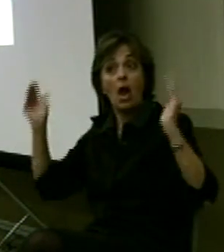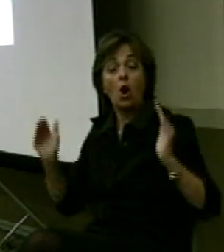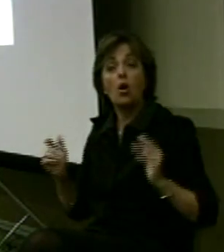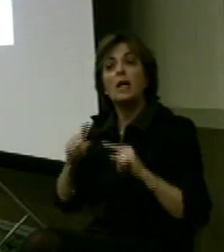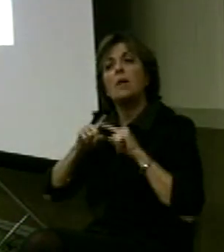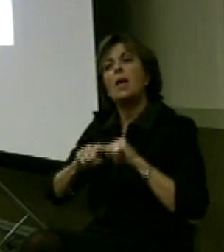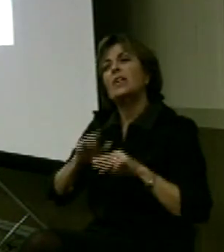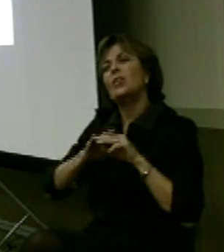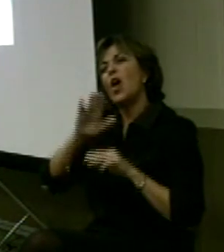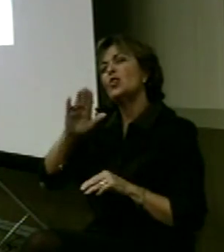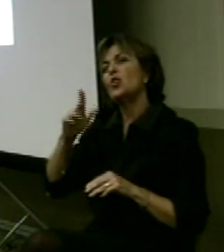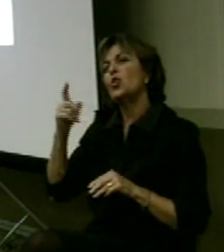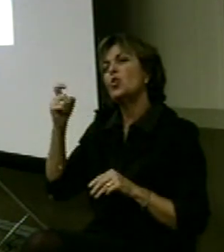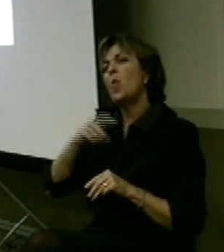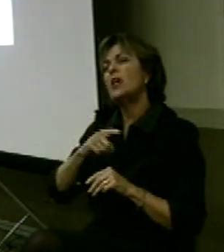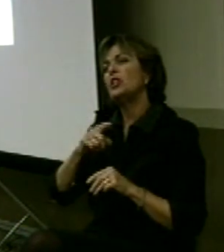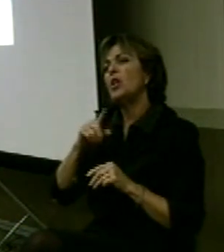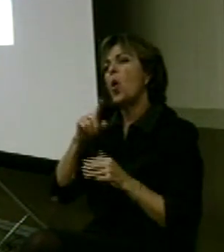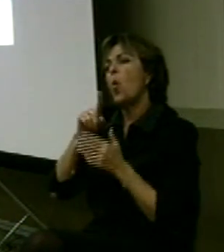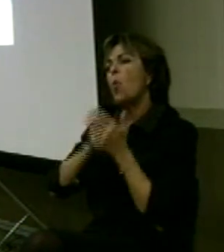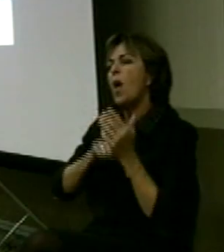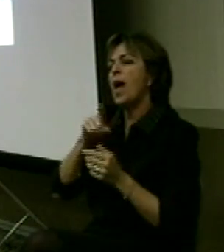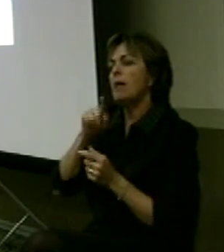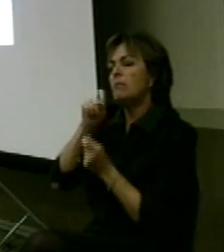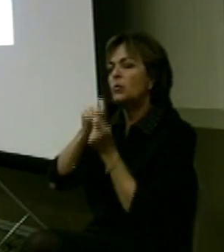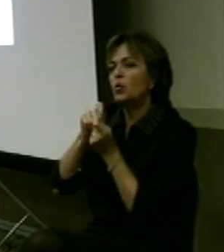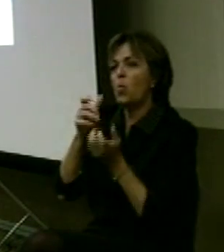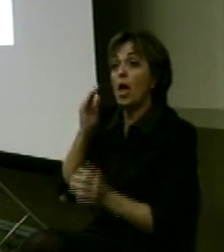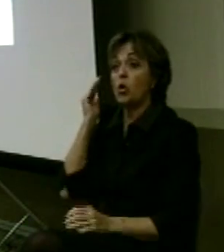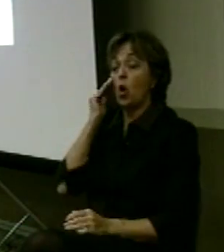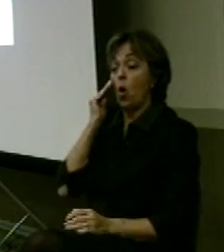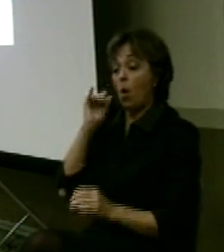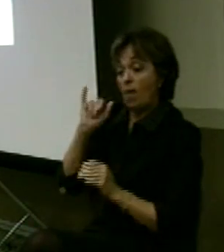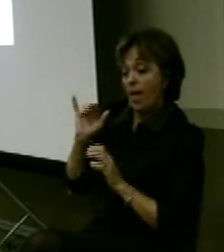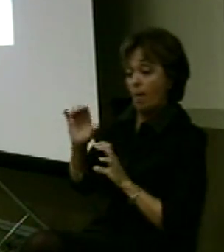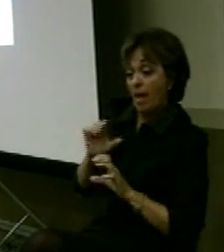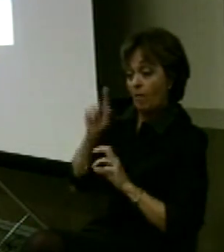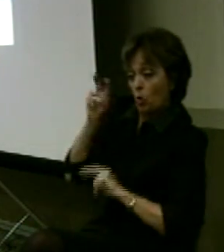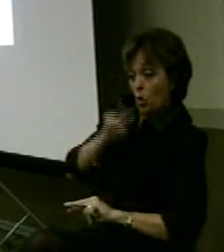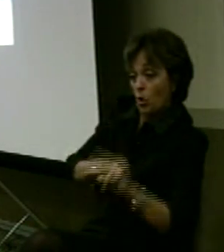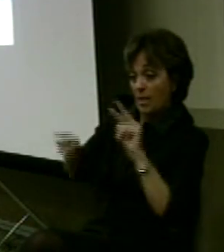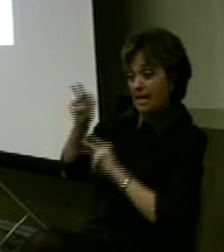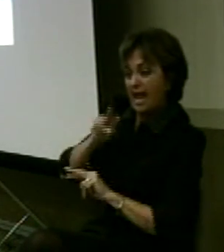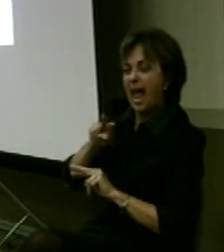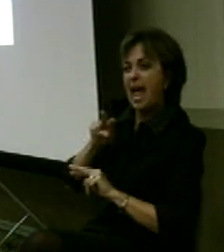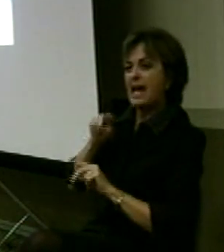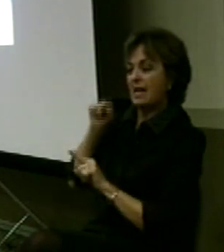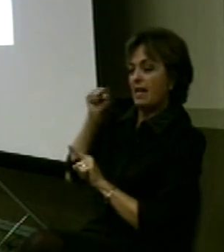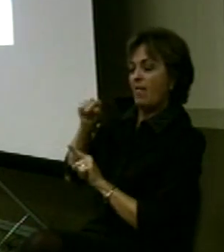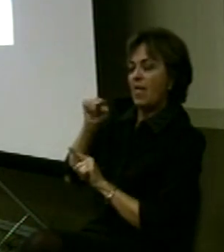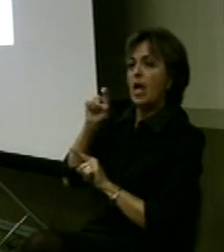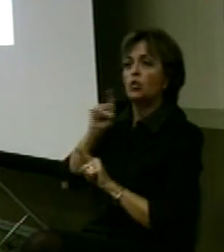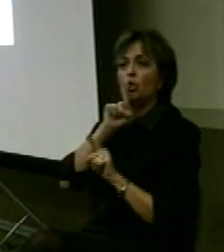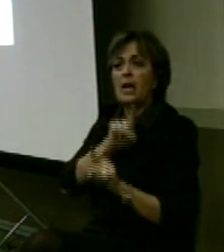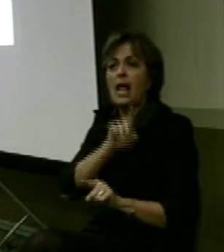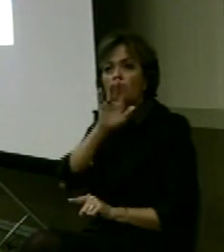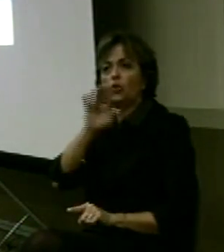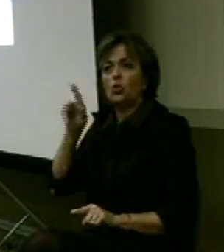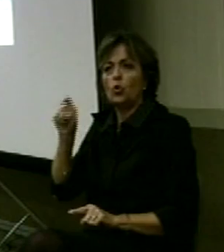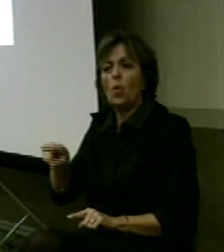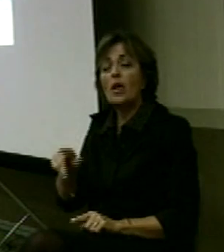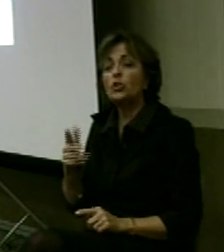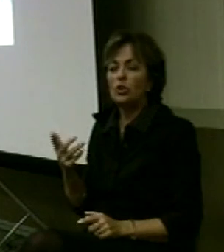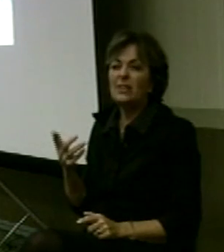them? It depends upon what your question is. What is it you want to know? The behavior you're looking at should answer your